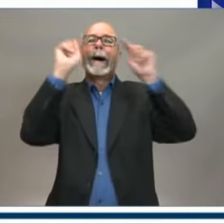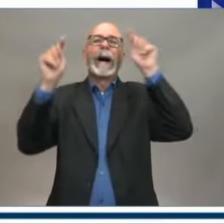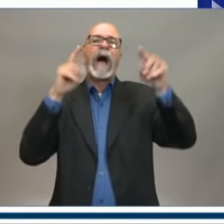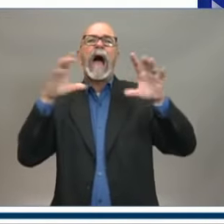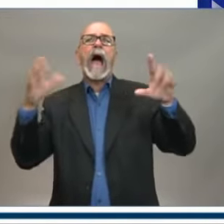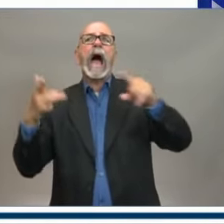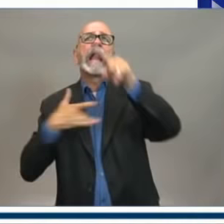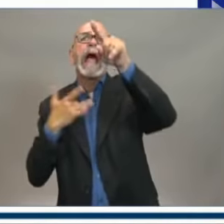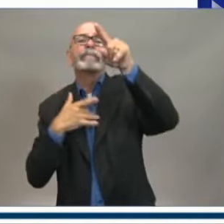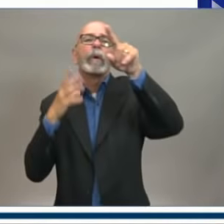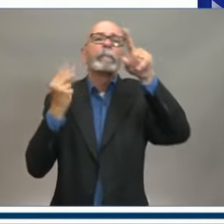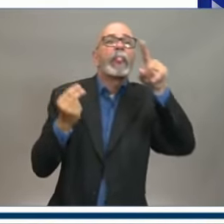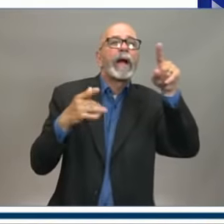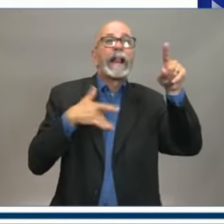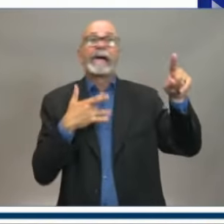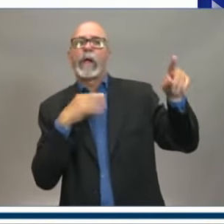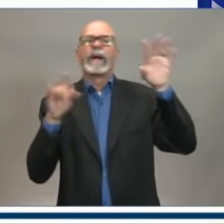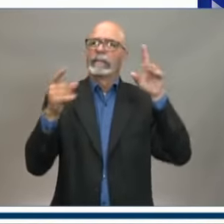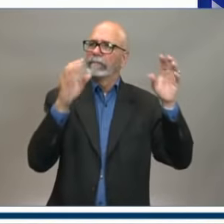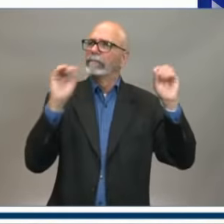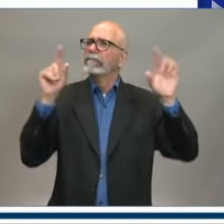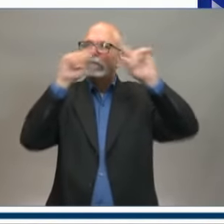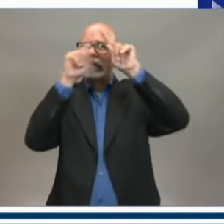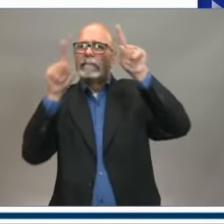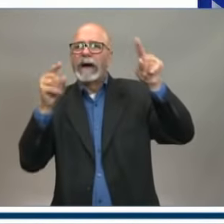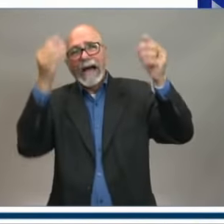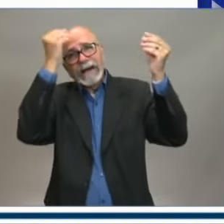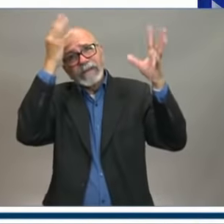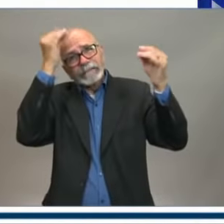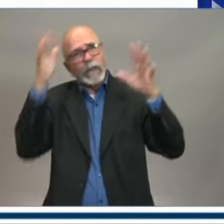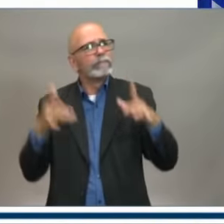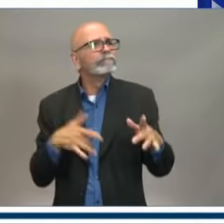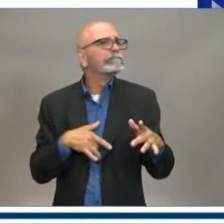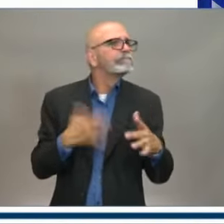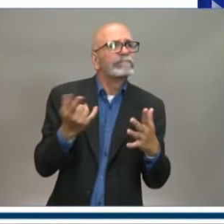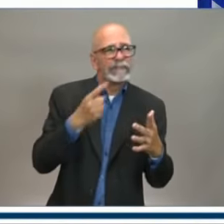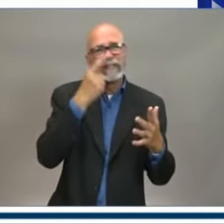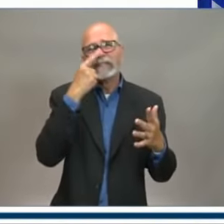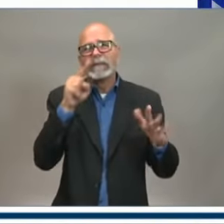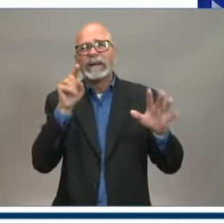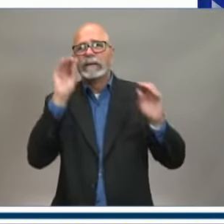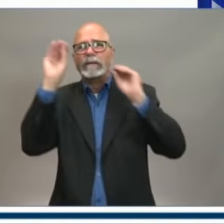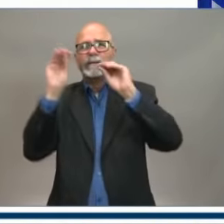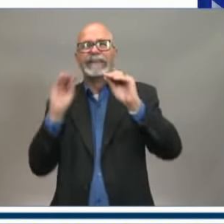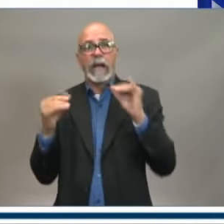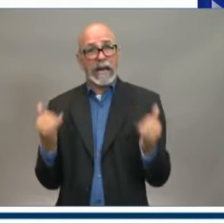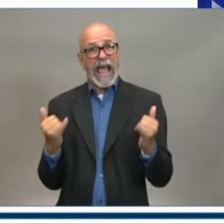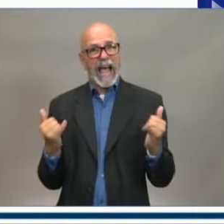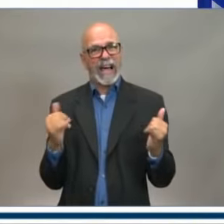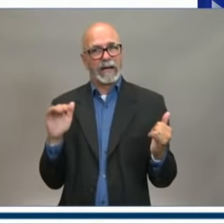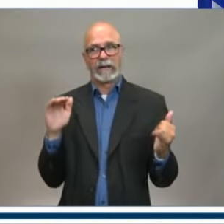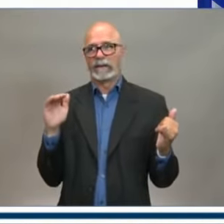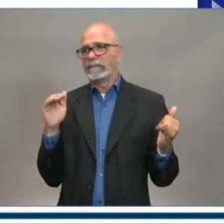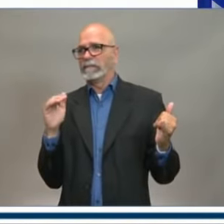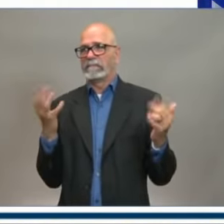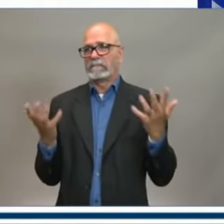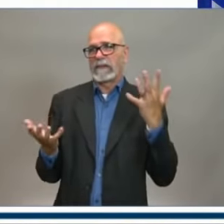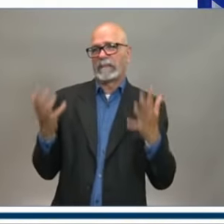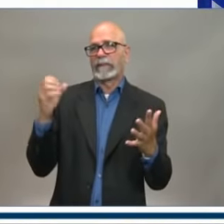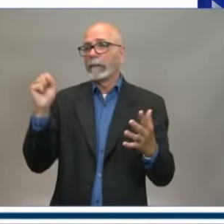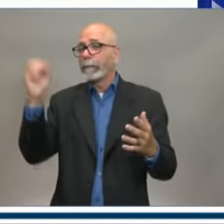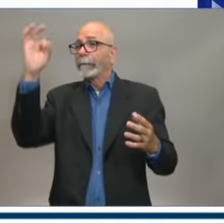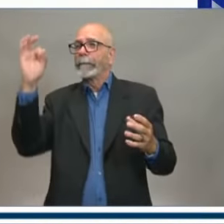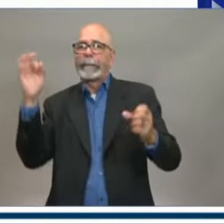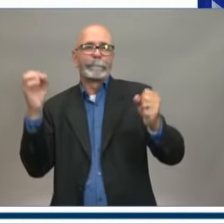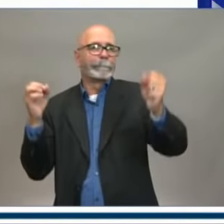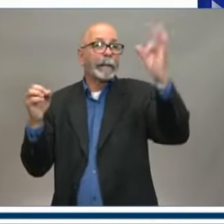case backlog of data taken care of. And, it's now understood that the one-day timing lag between the long-term care numbers and the rest of